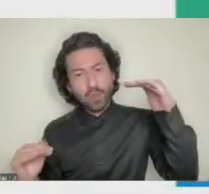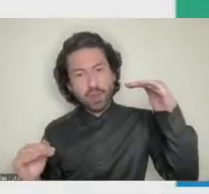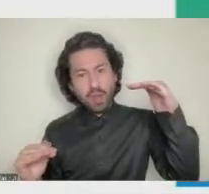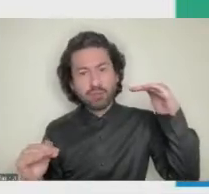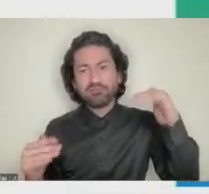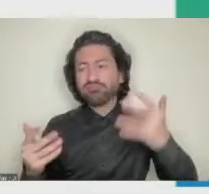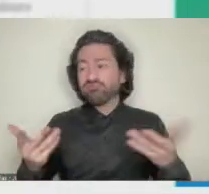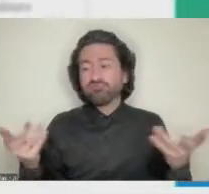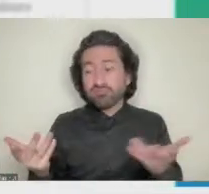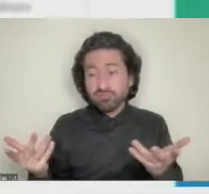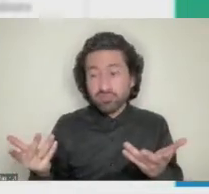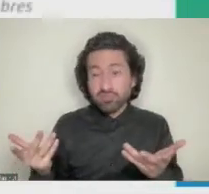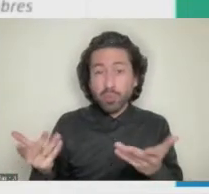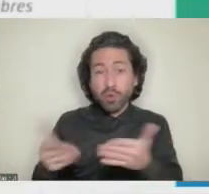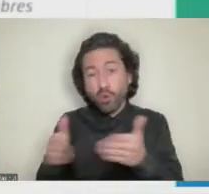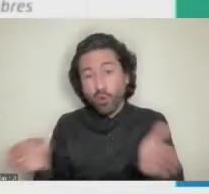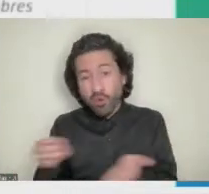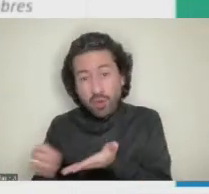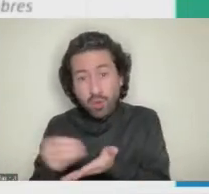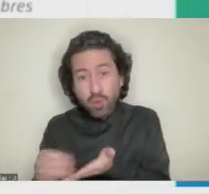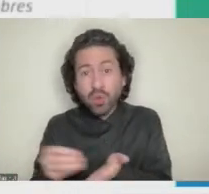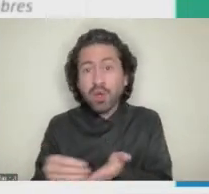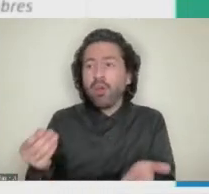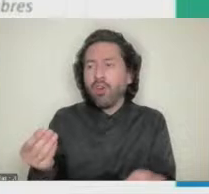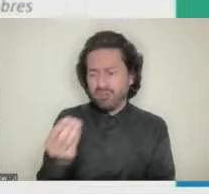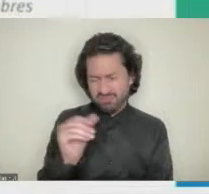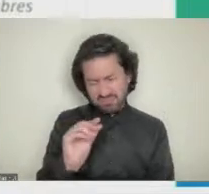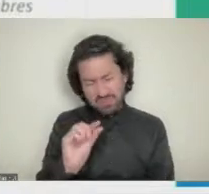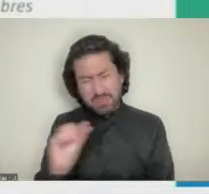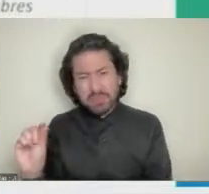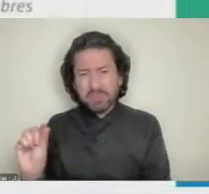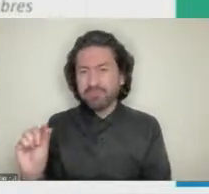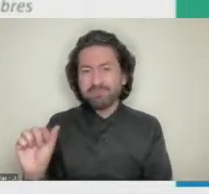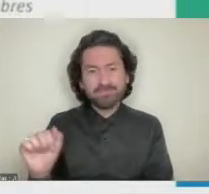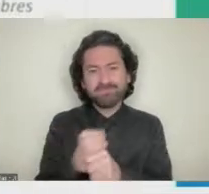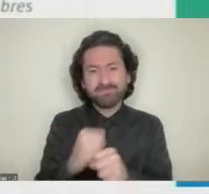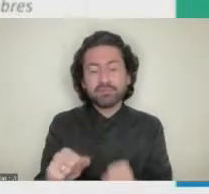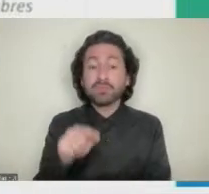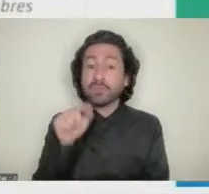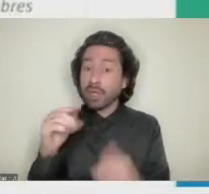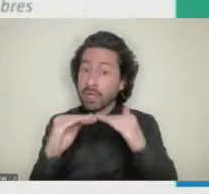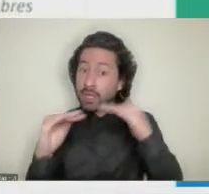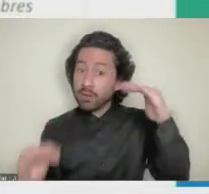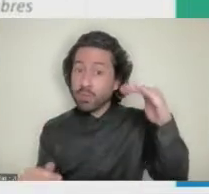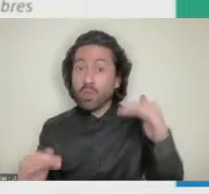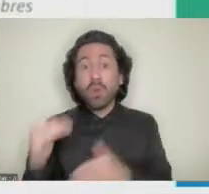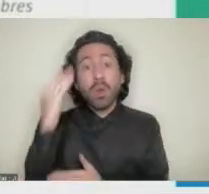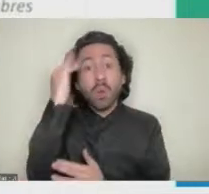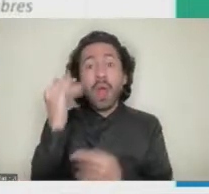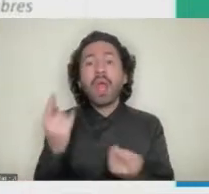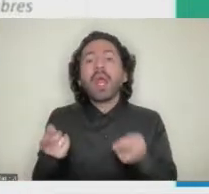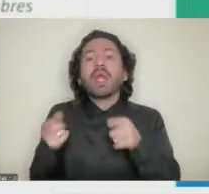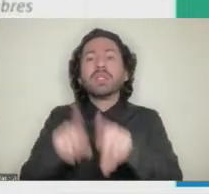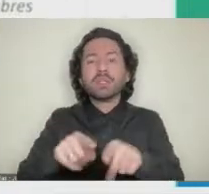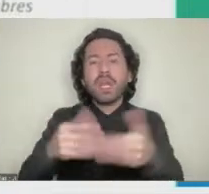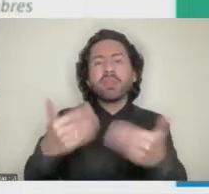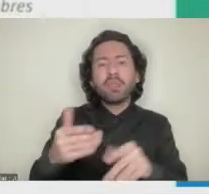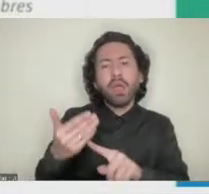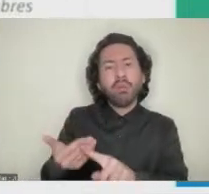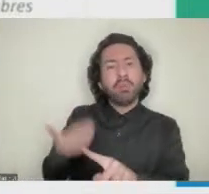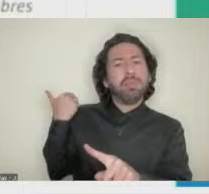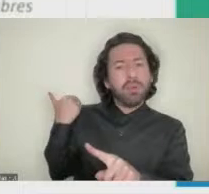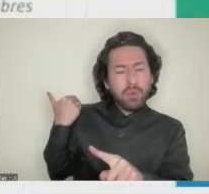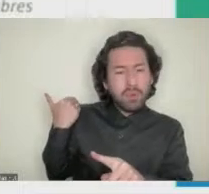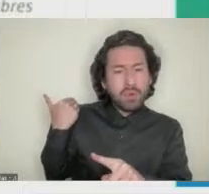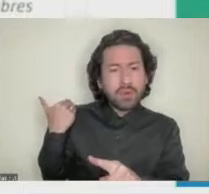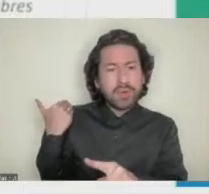that women are in an unequal situation as to coverage and pensions. This is the